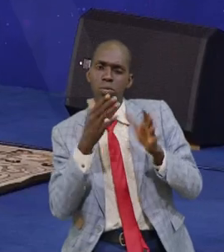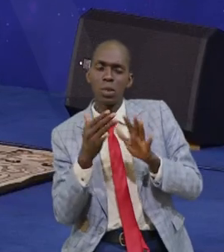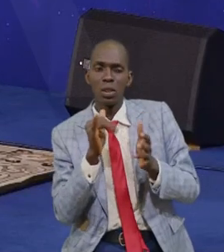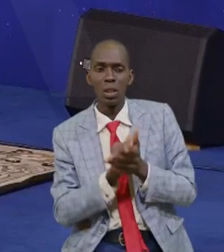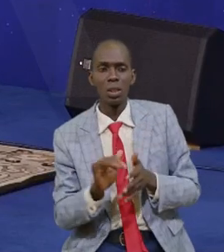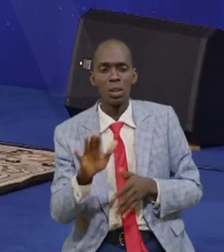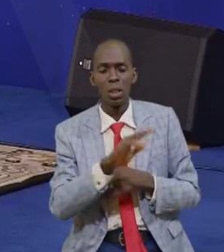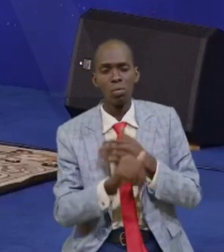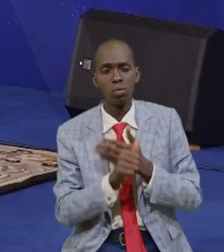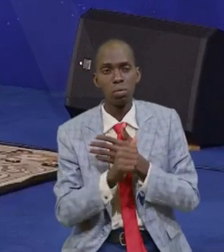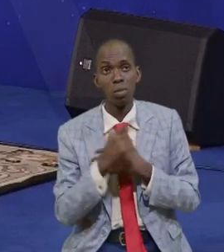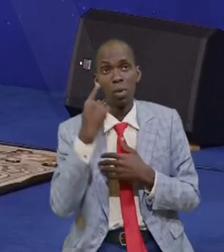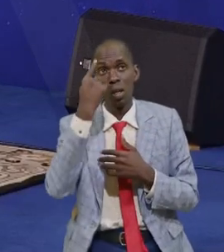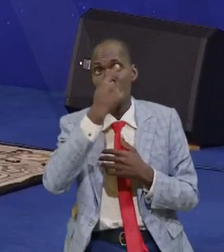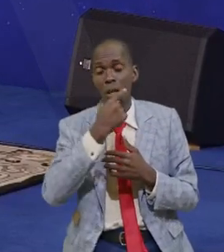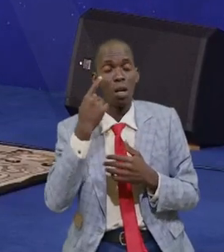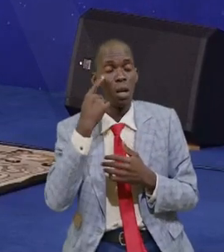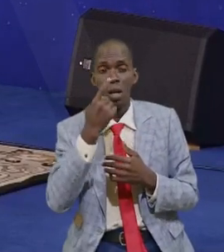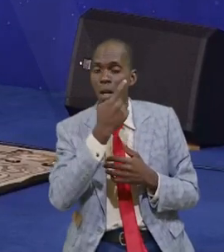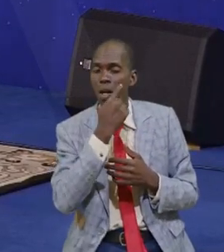and greater than the